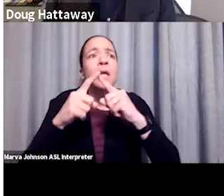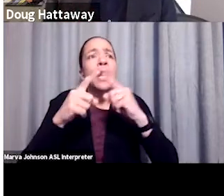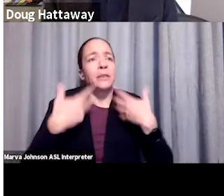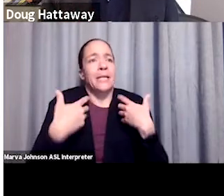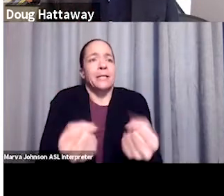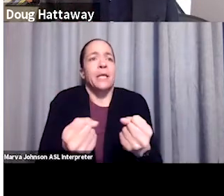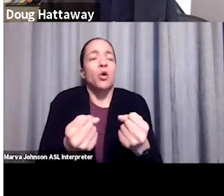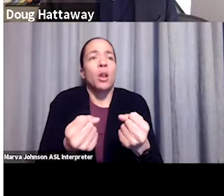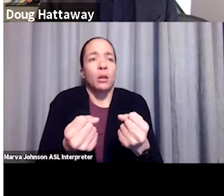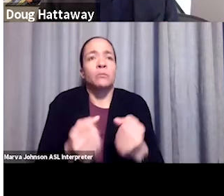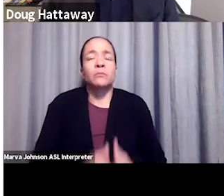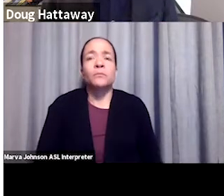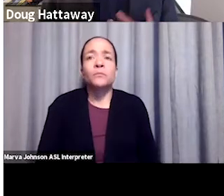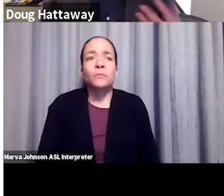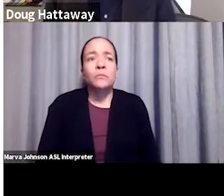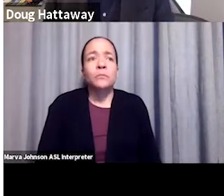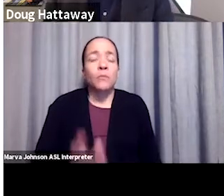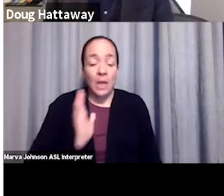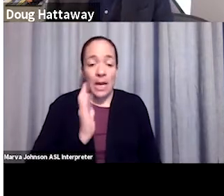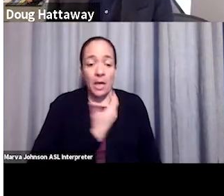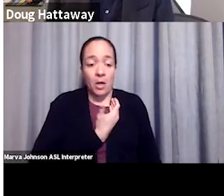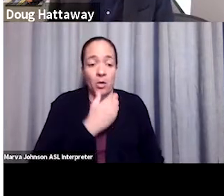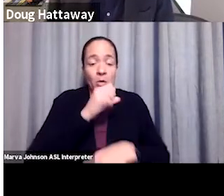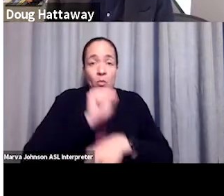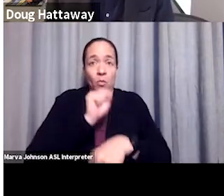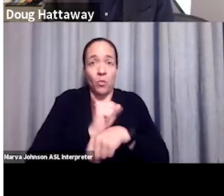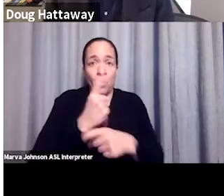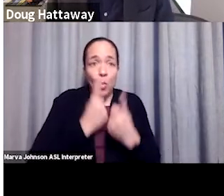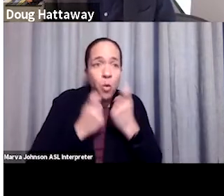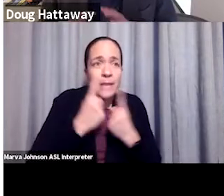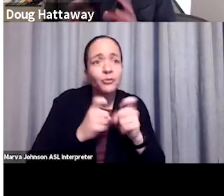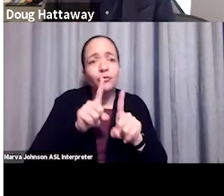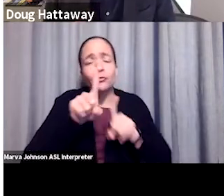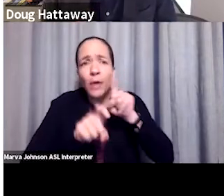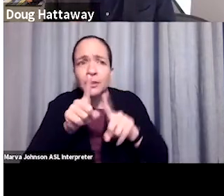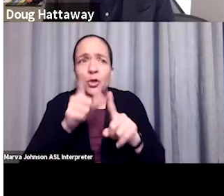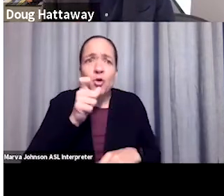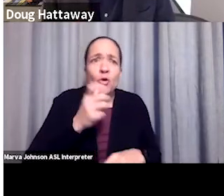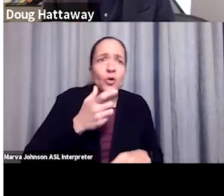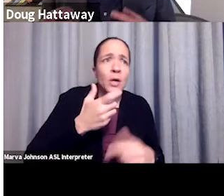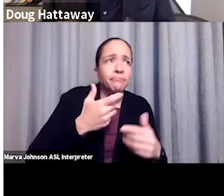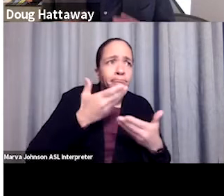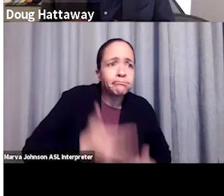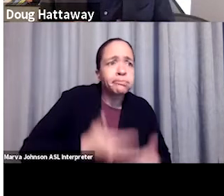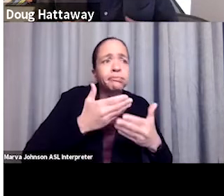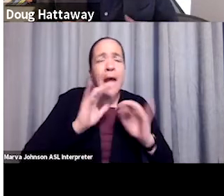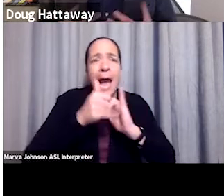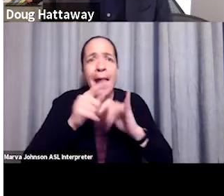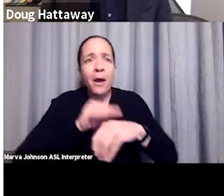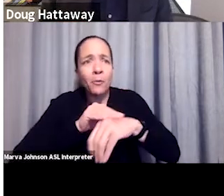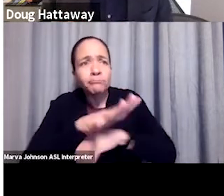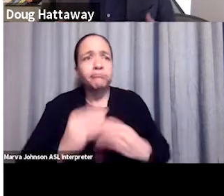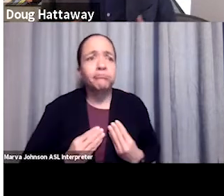serve everybody, and devoting our work to questions of who we are, who we aspire to become. We thought that was a very nice way to capture